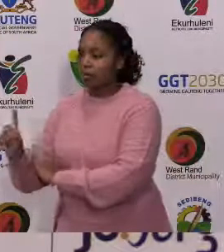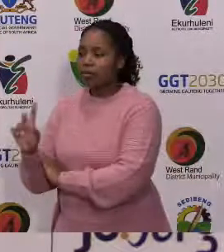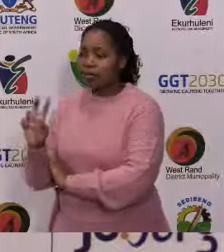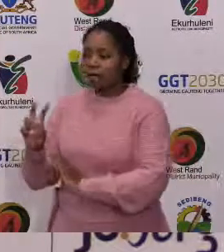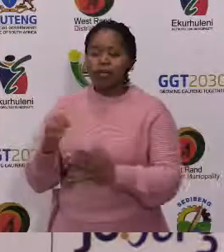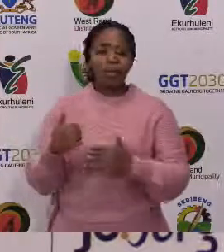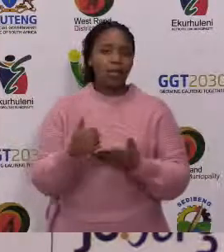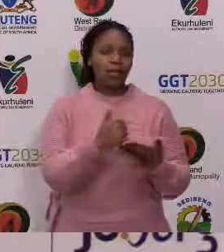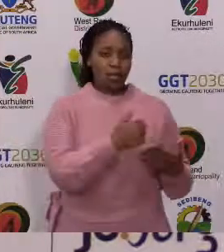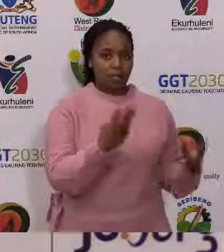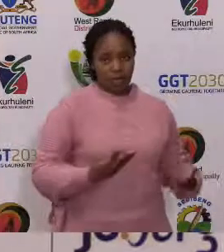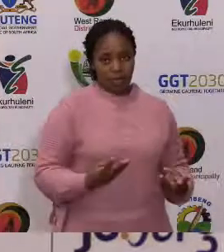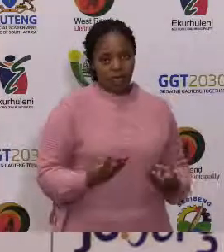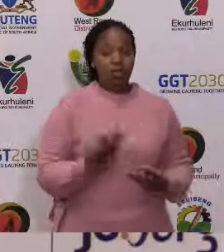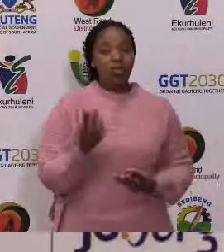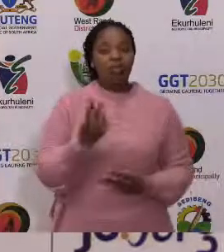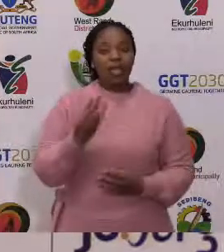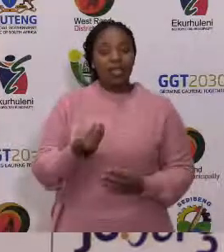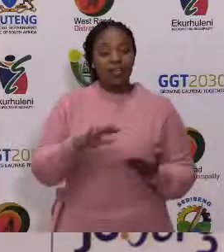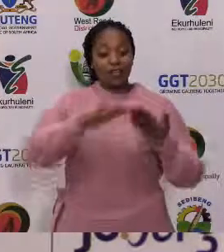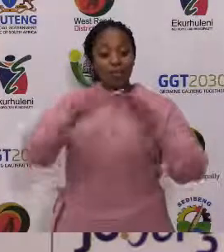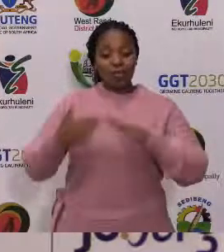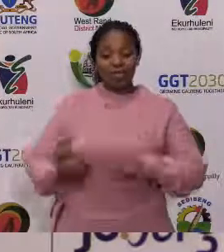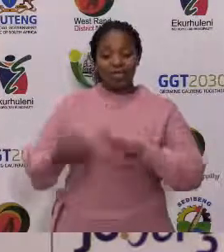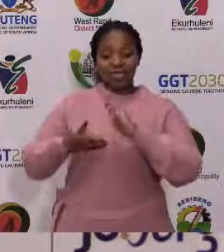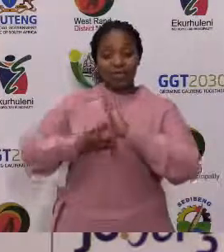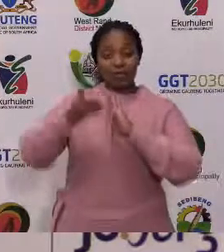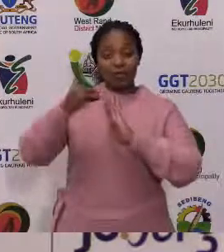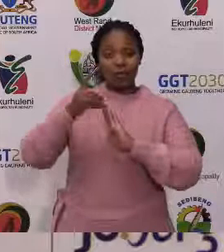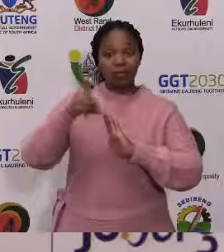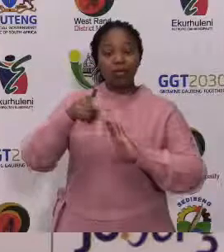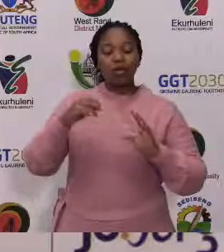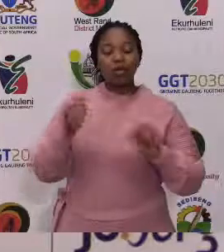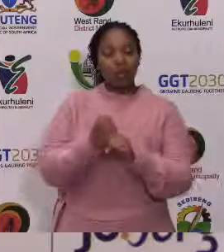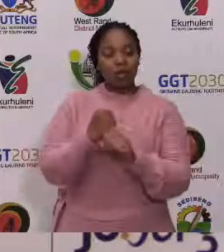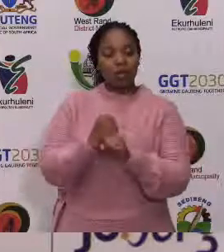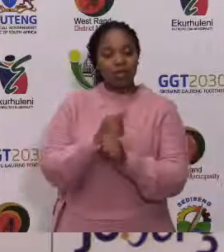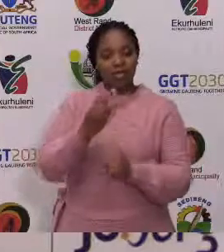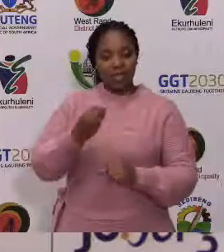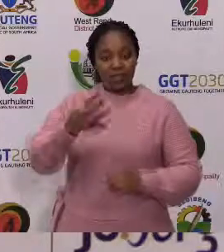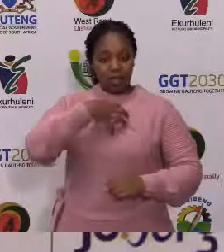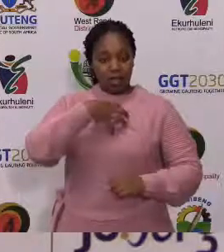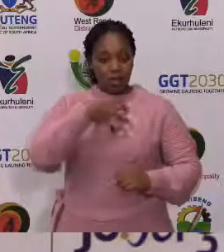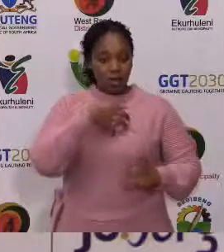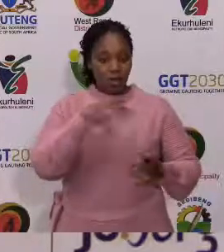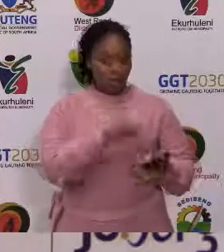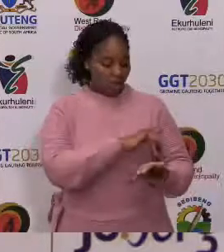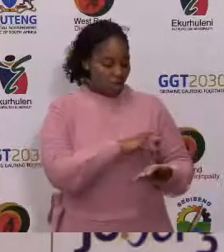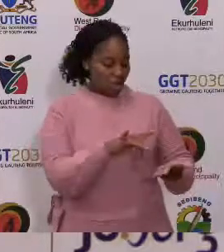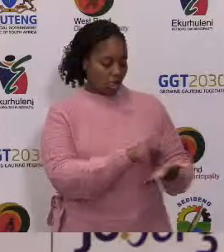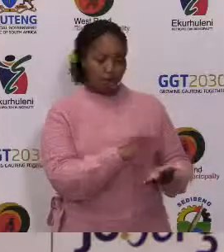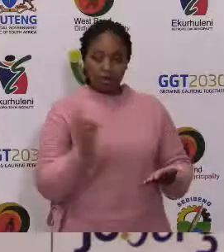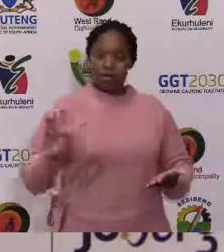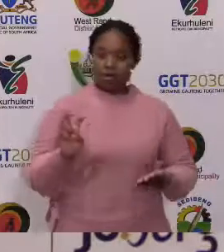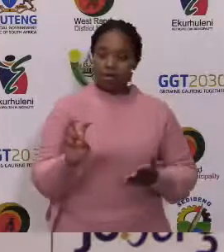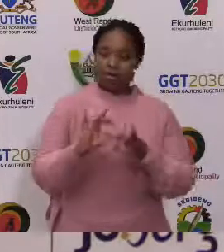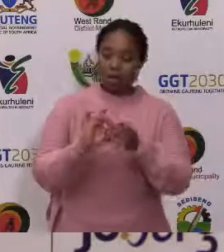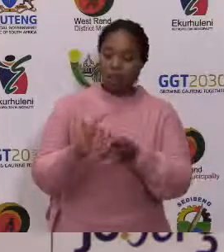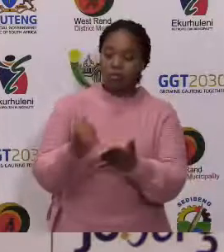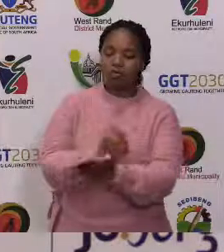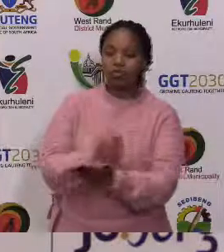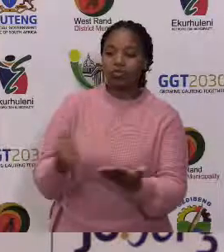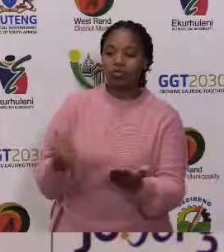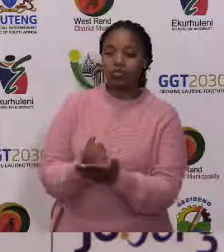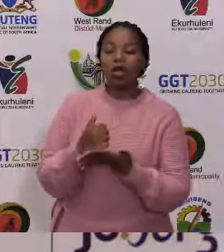They have their own gadgets to help register people in their homes. So I want to assure the people